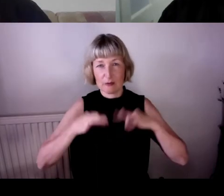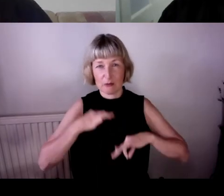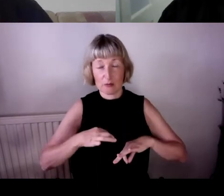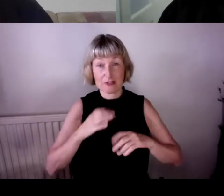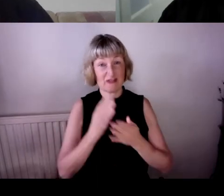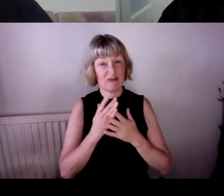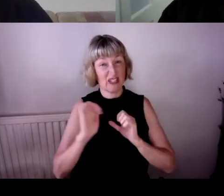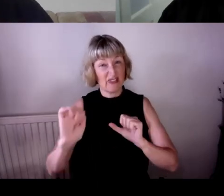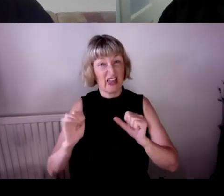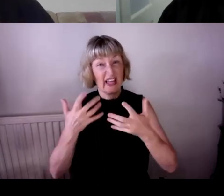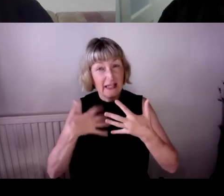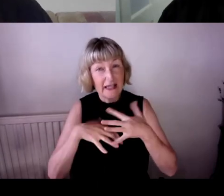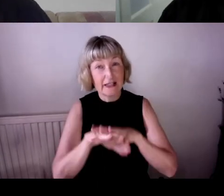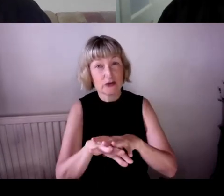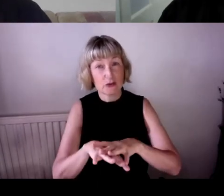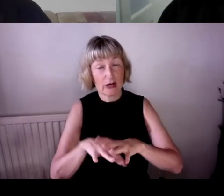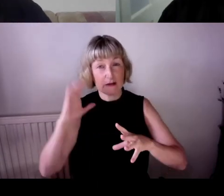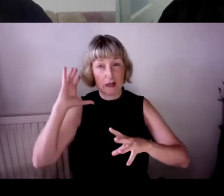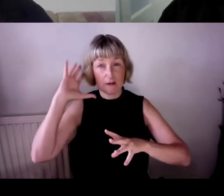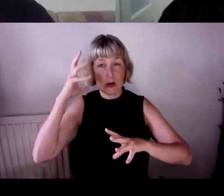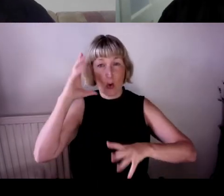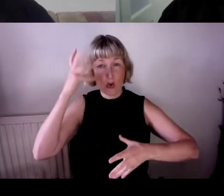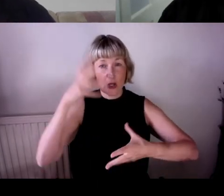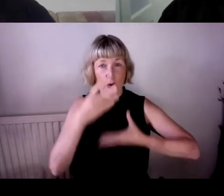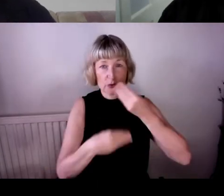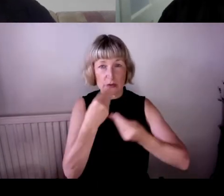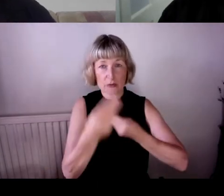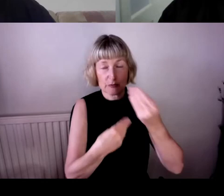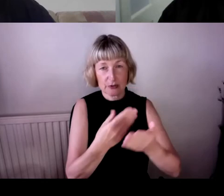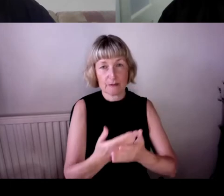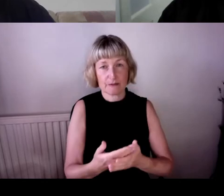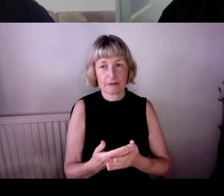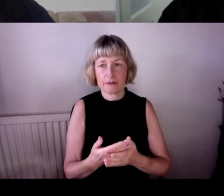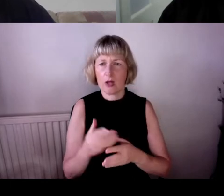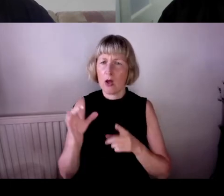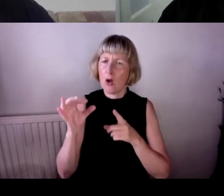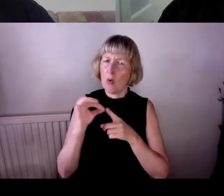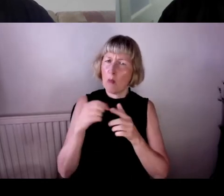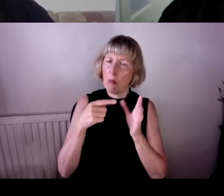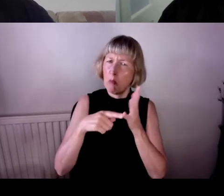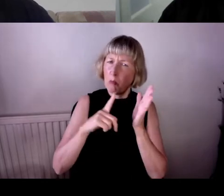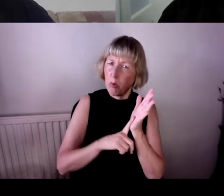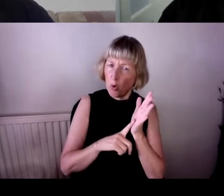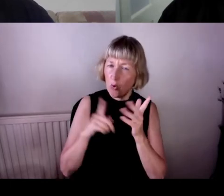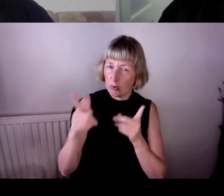actually integrated in with it. There are different ways. I think, Paul, you did integrated description with yours, didn't you?